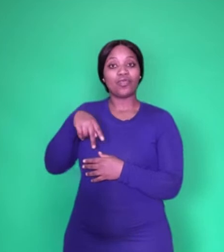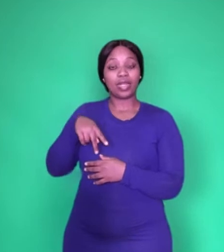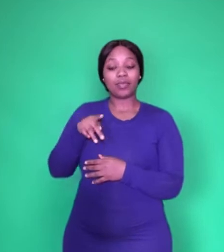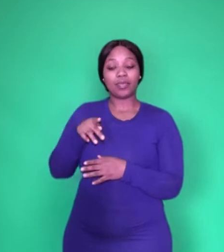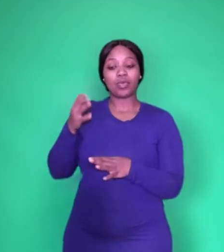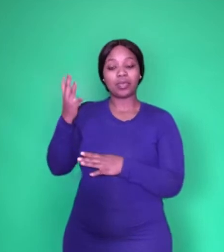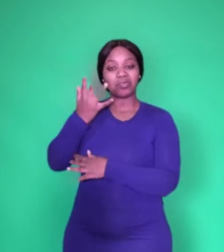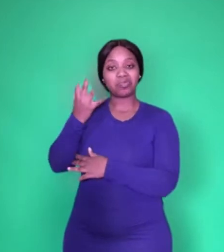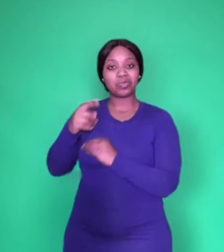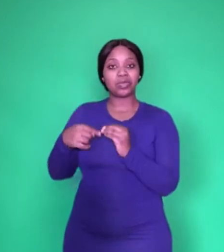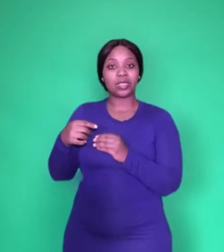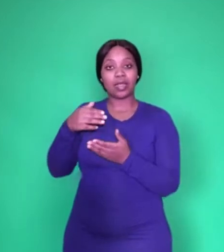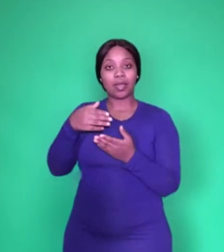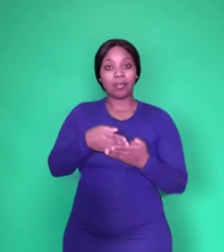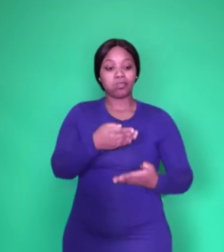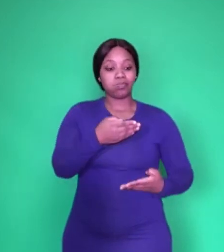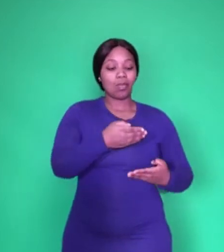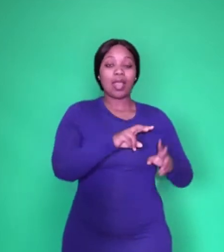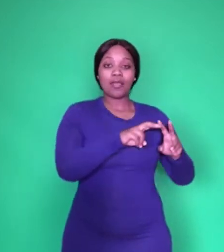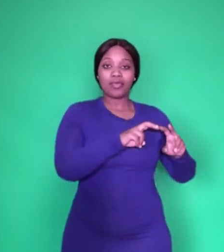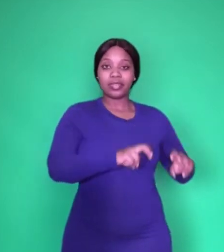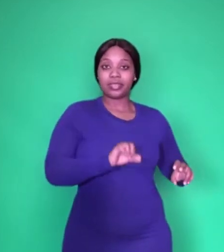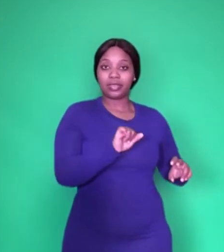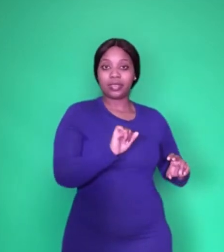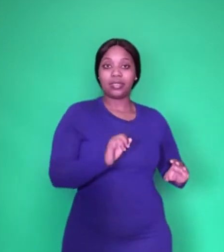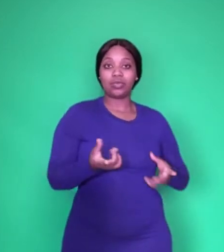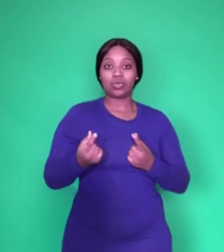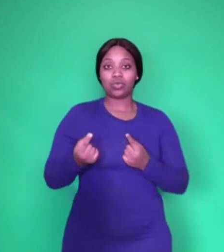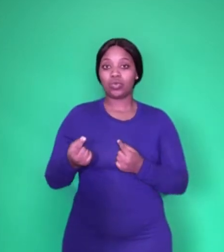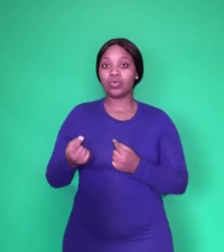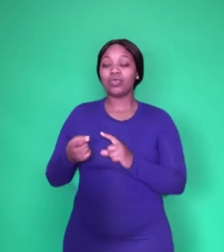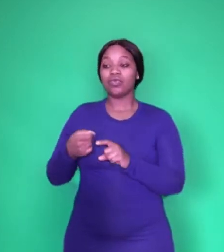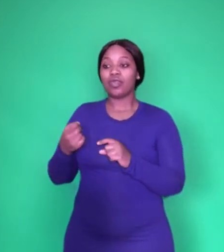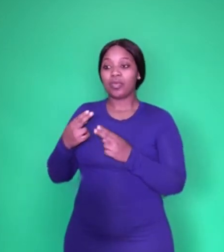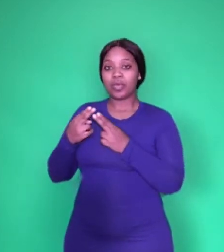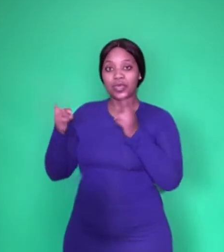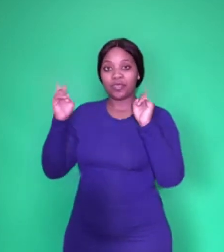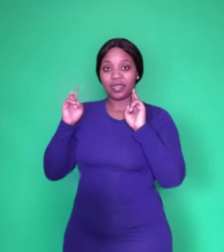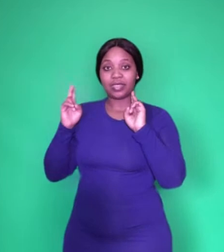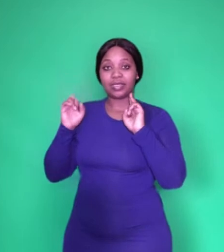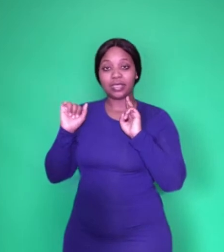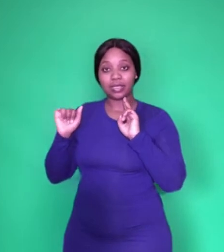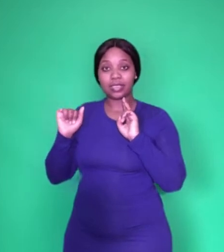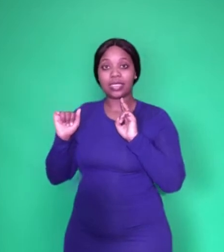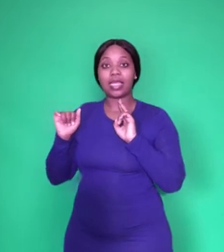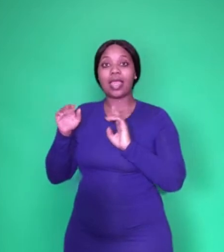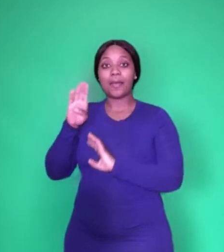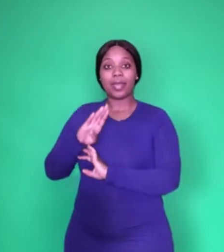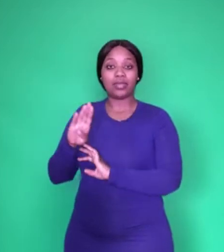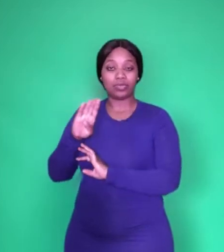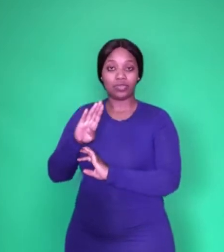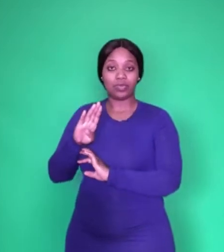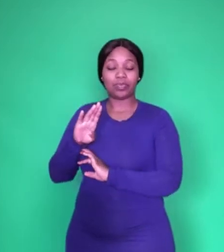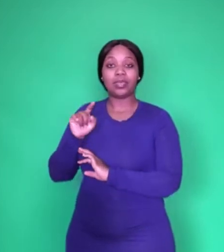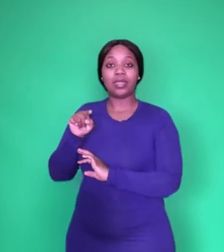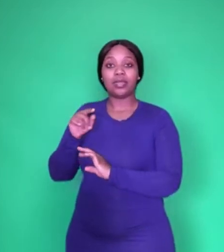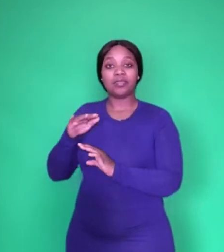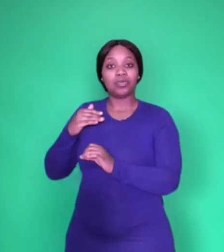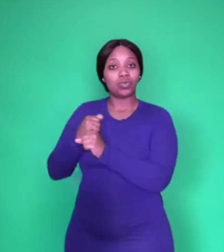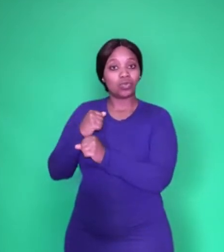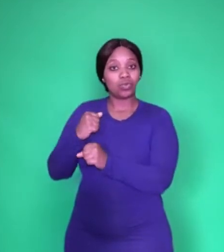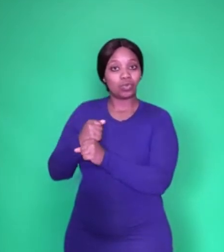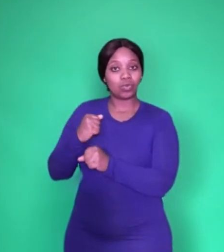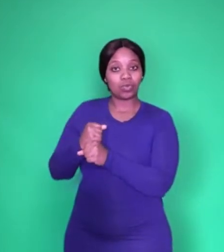and Dr. Shira Menashe-Oren from the Université Catholique de Louvain in Belgium have been working on, and I believe